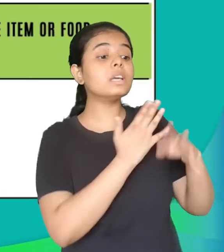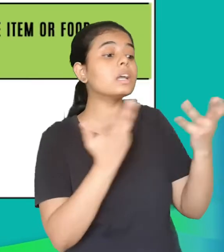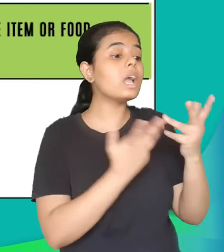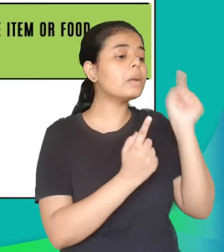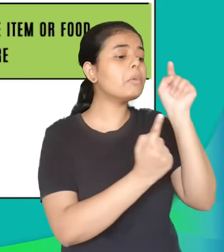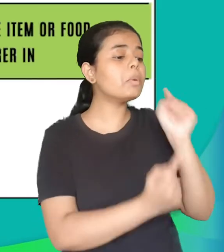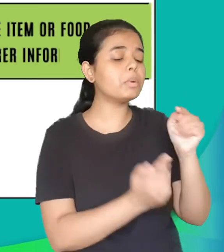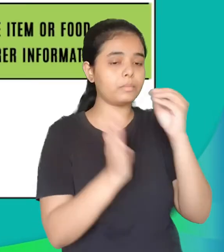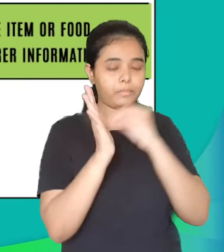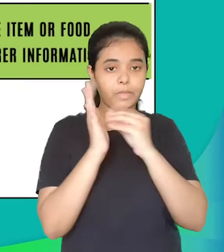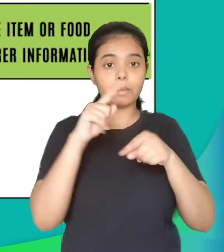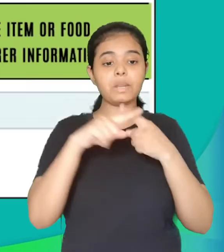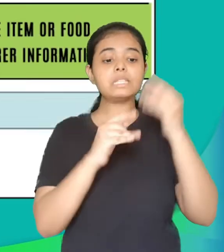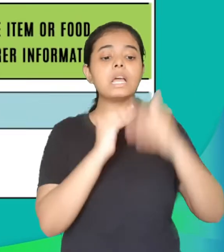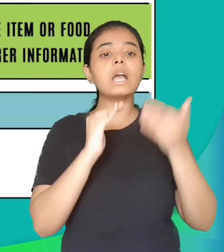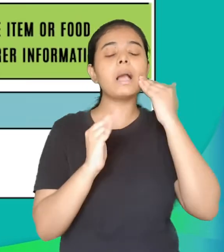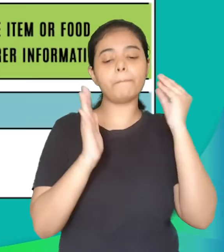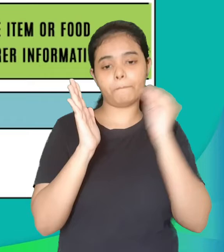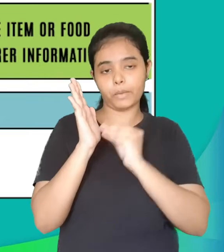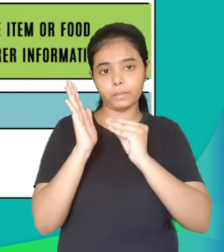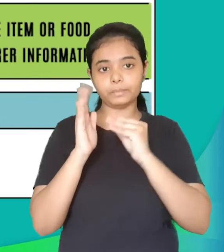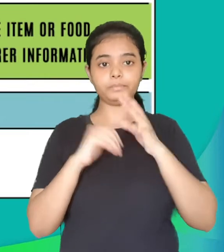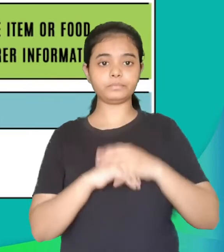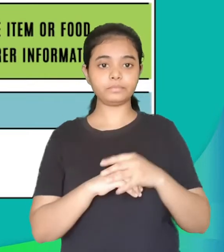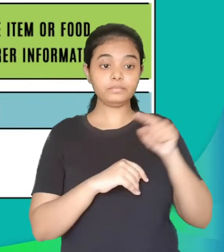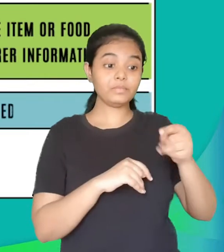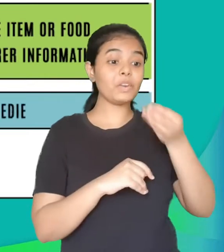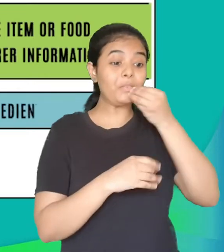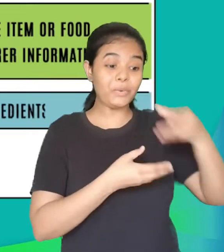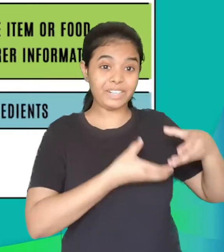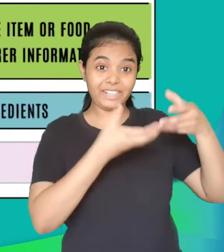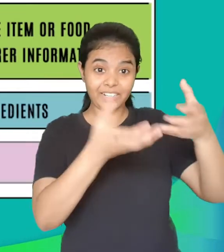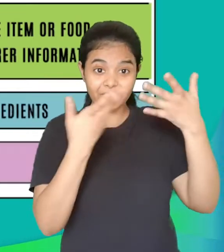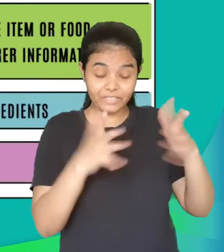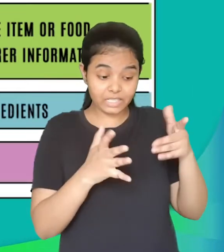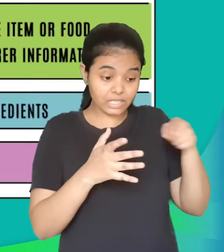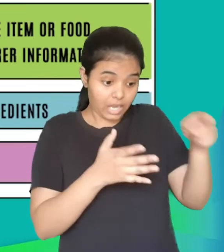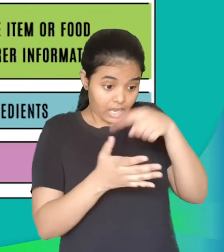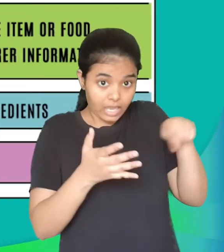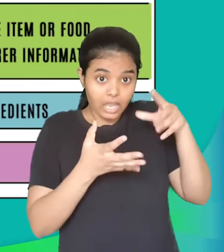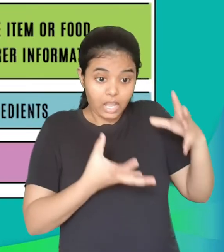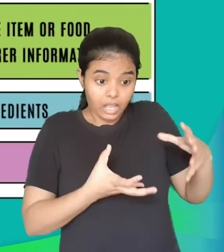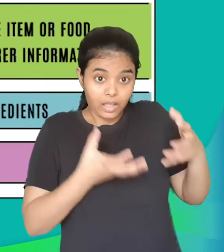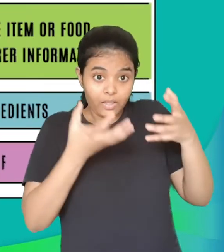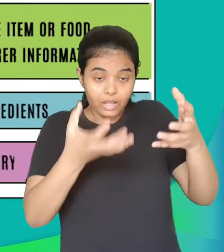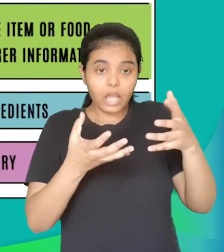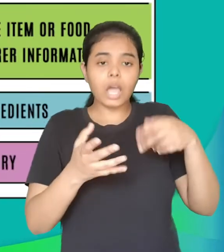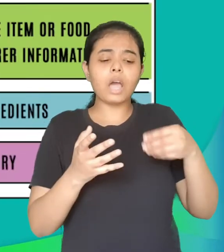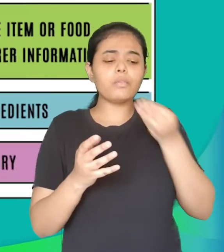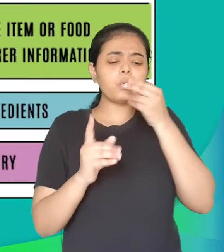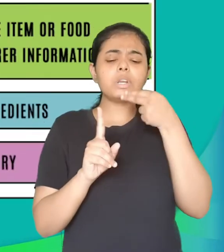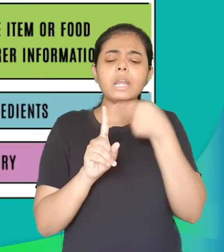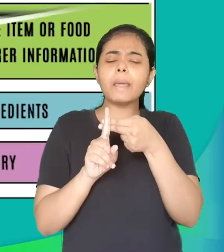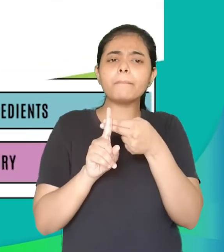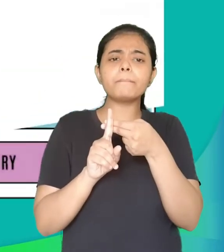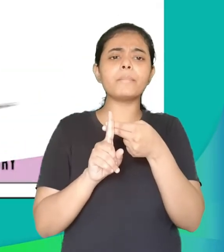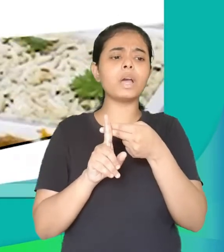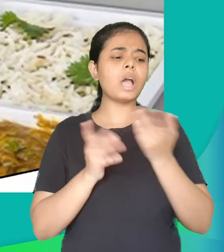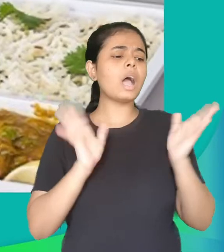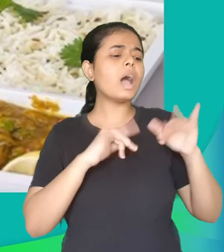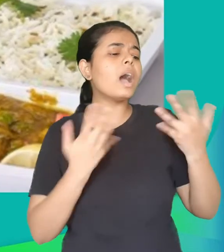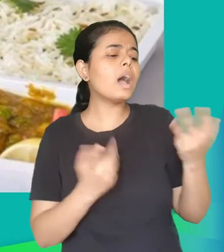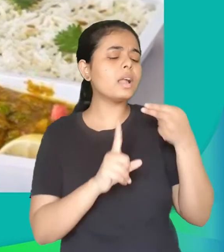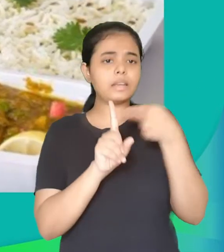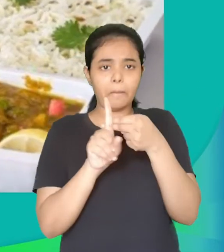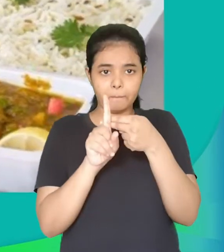or food, manufacturer information, list of ingredients, and date of expiry.